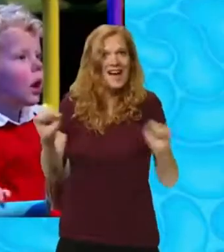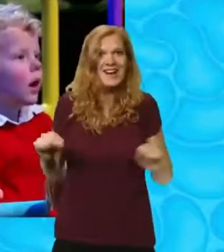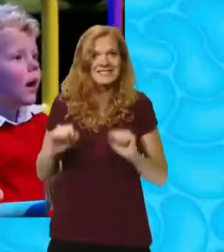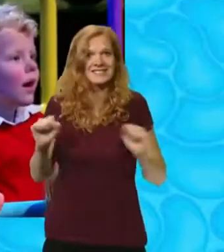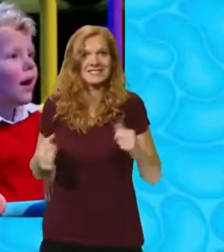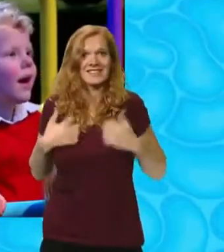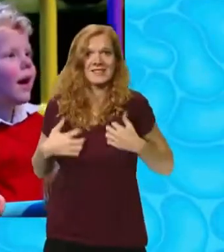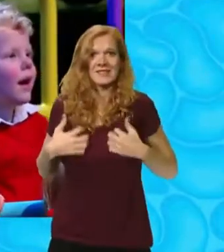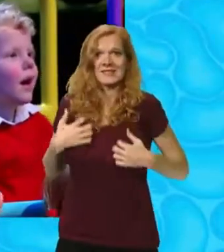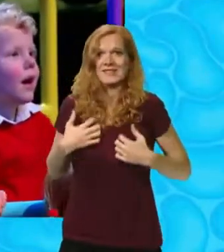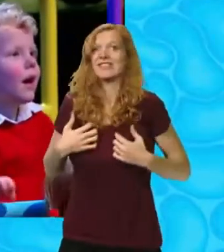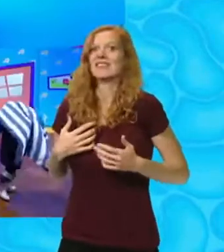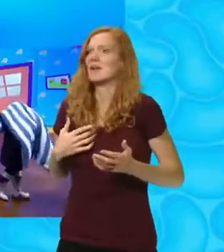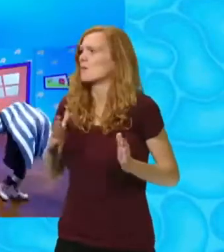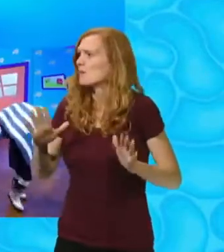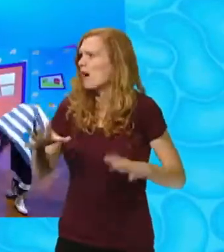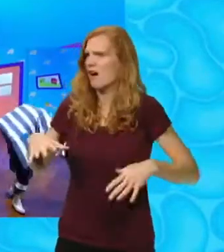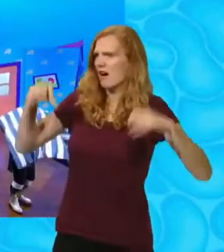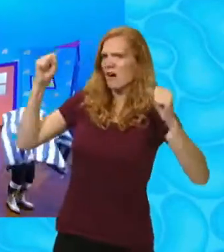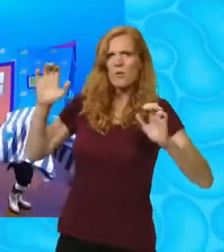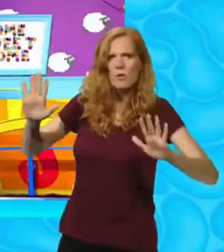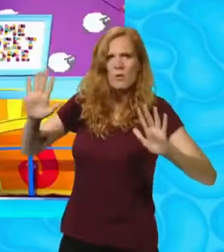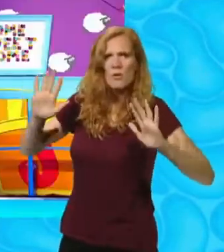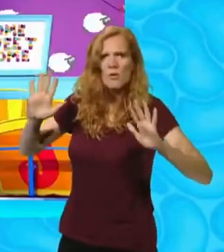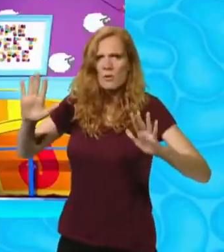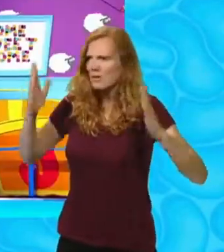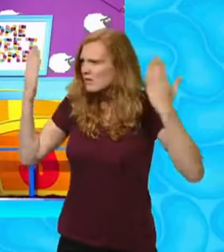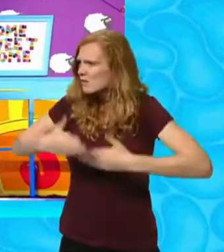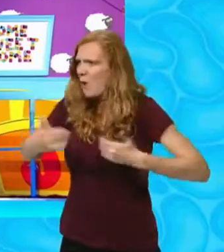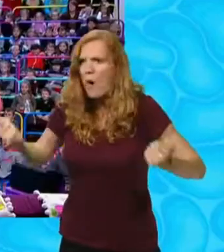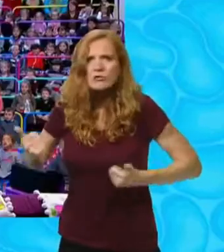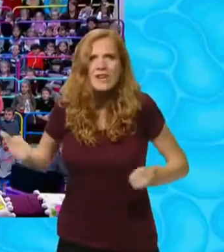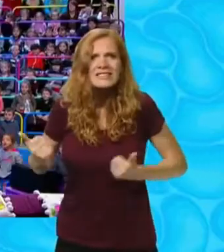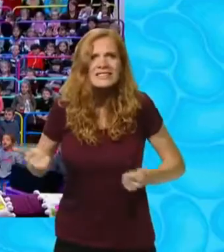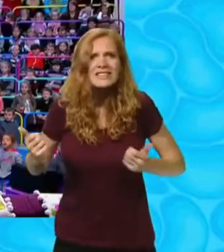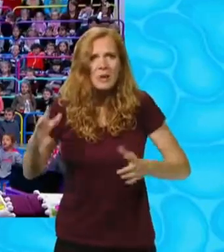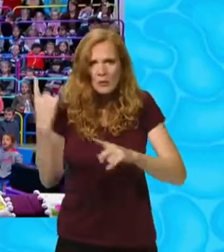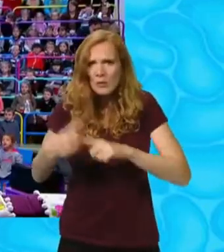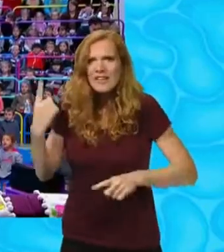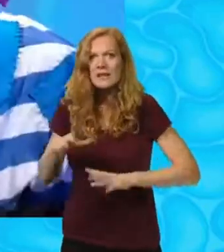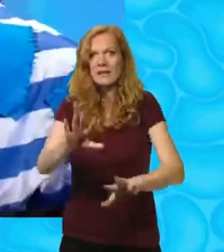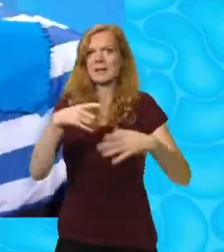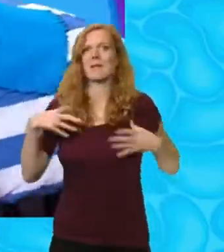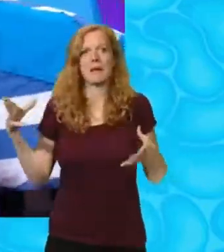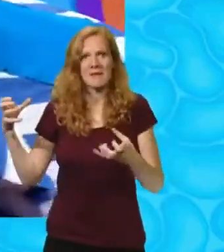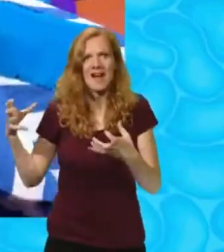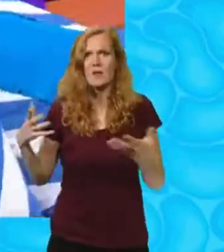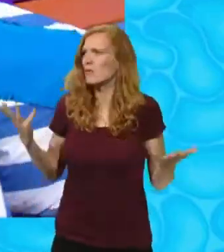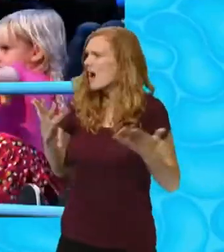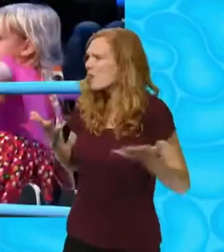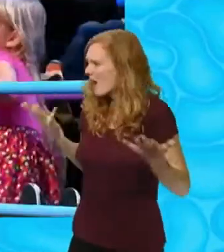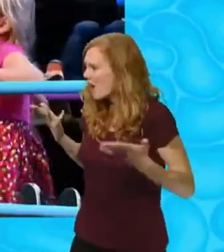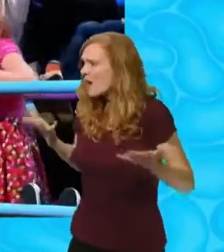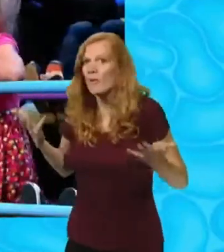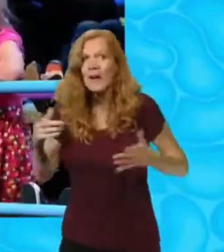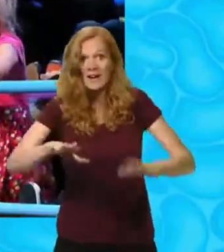Where do you put out the light? Is it night time already? That was quick. Here's my pillow, Robert. Where are you? There you go. Where are you,